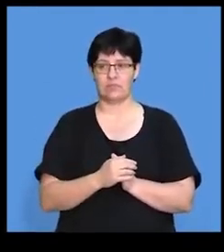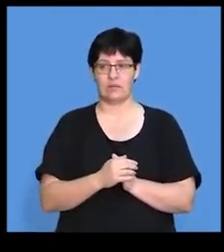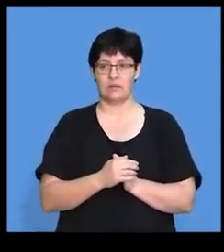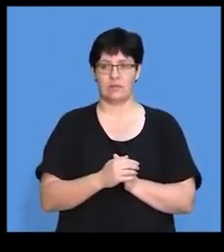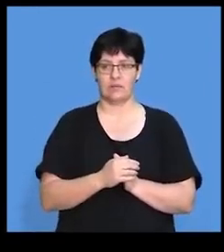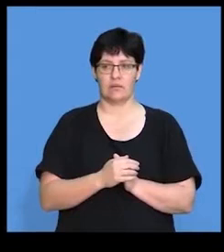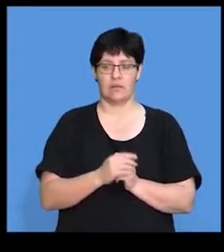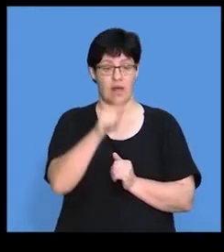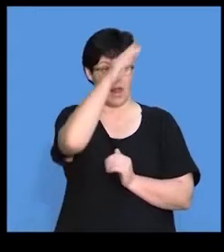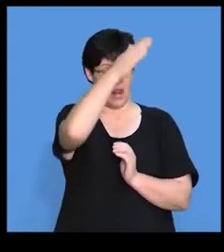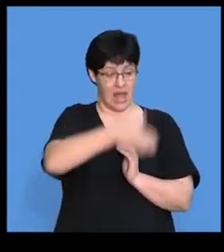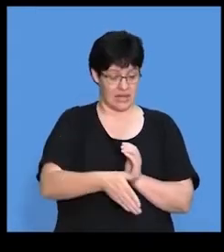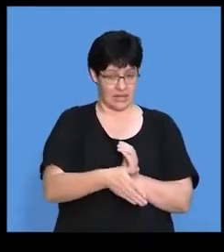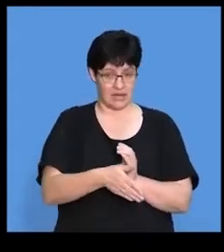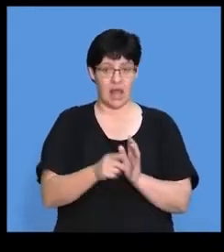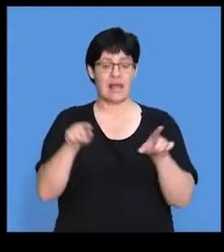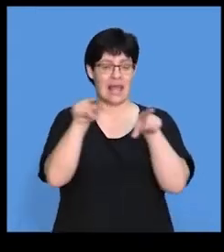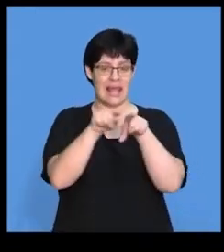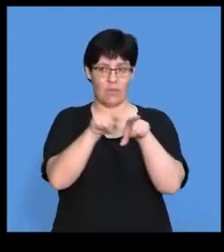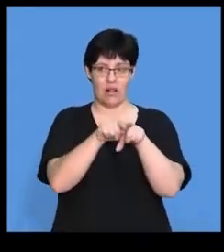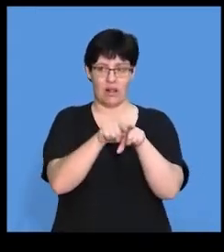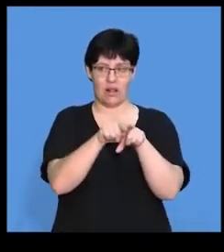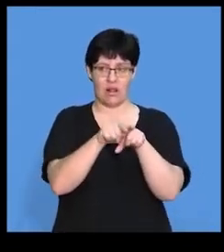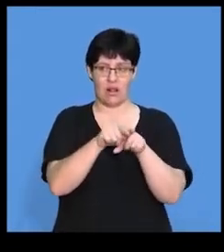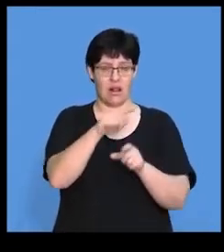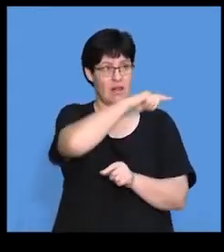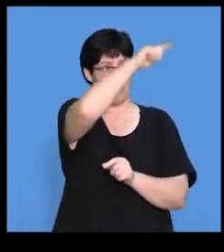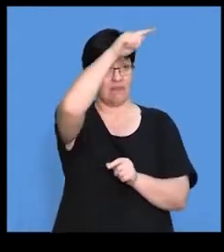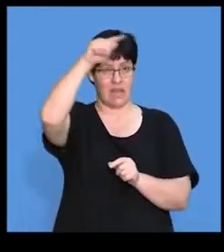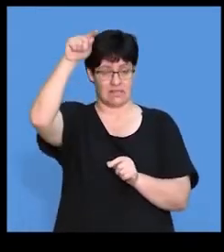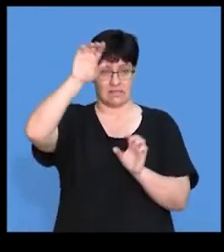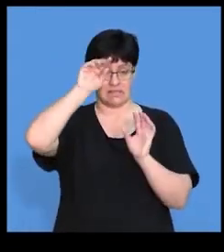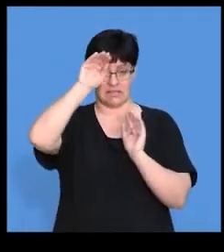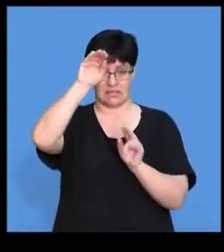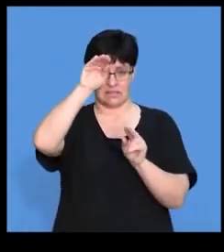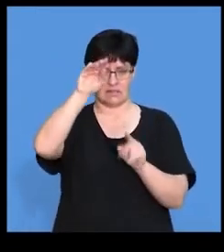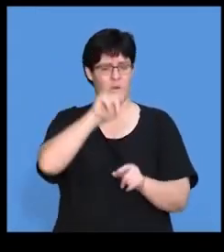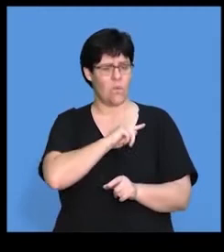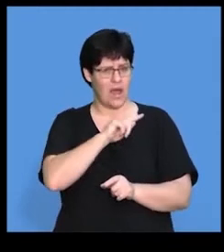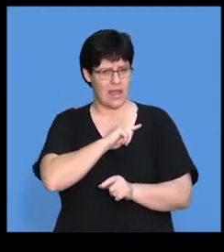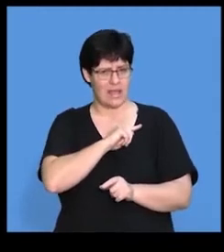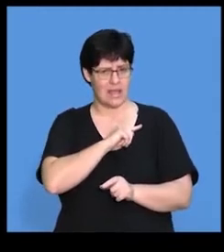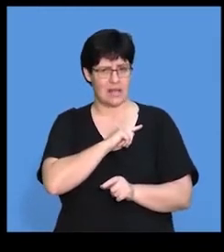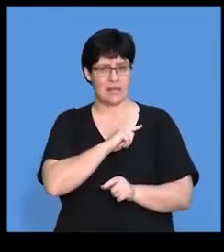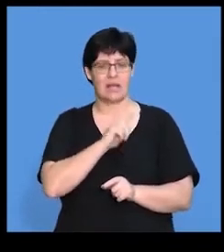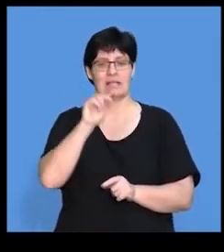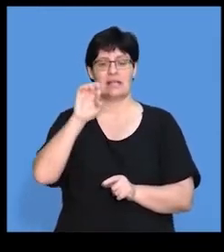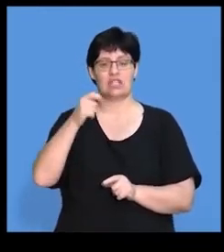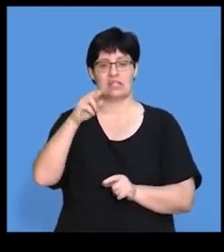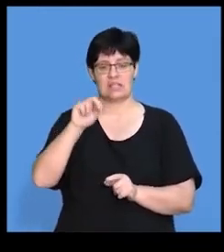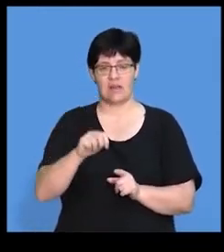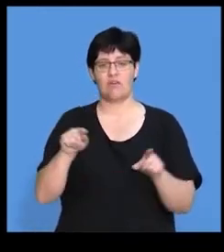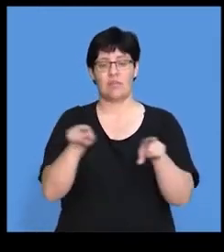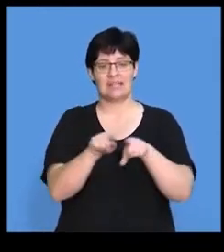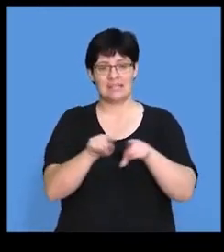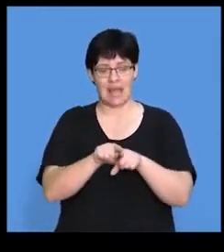this line over here is going to be equal to that line over there. Why? Because the tangents from the same